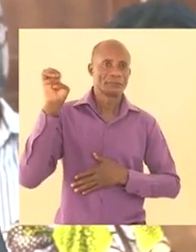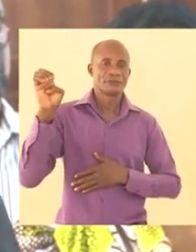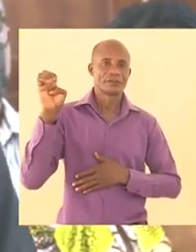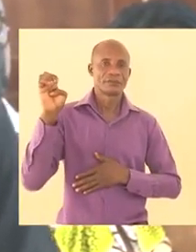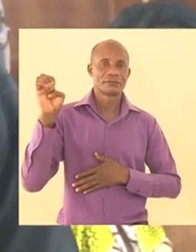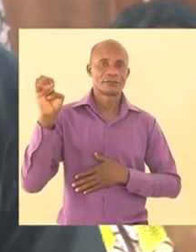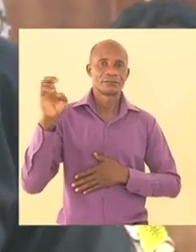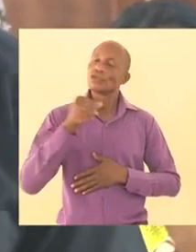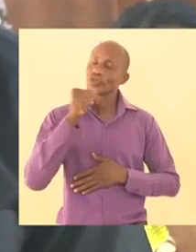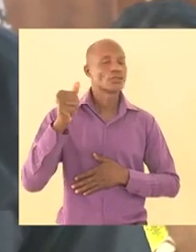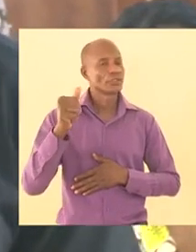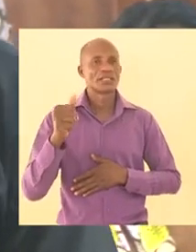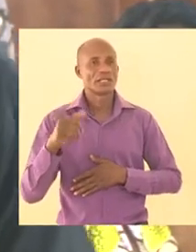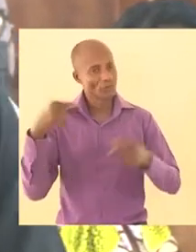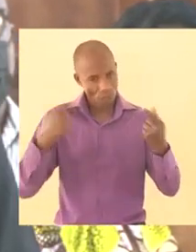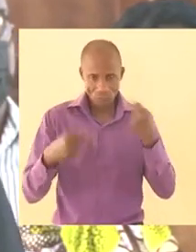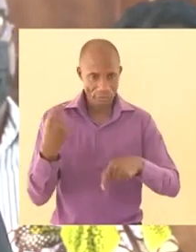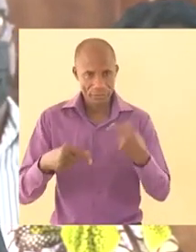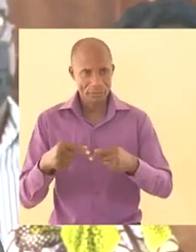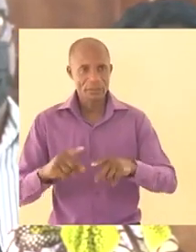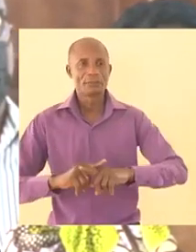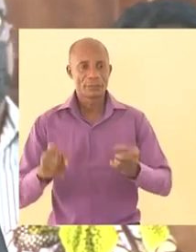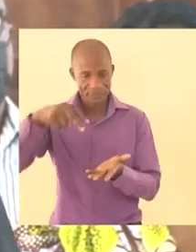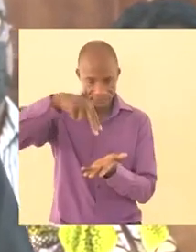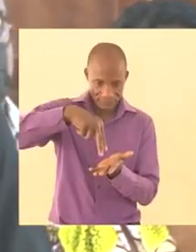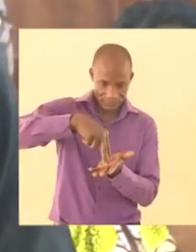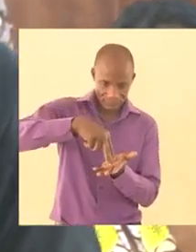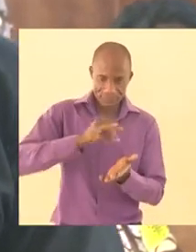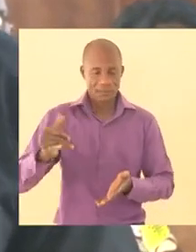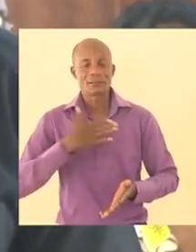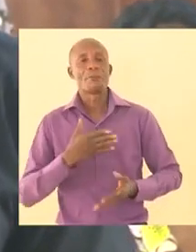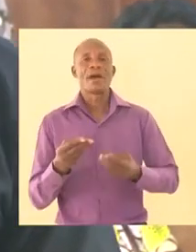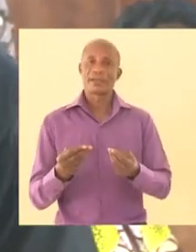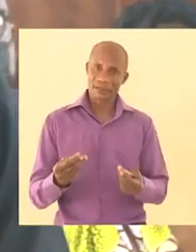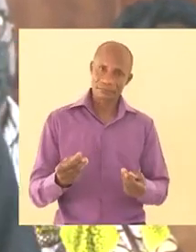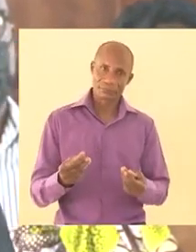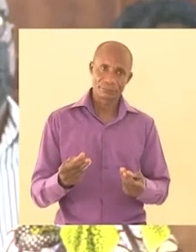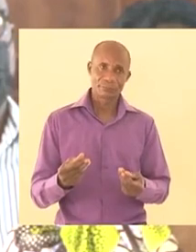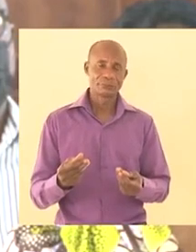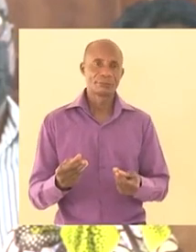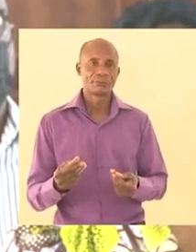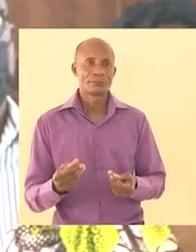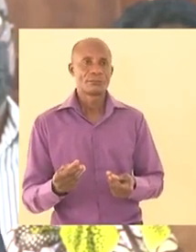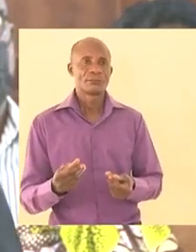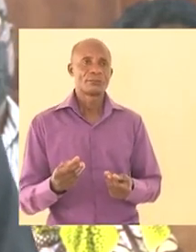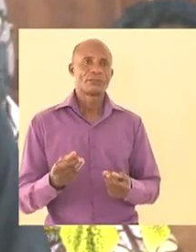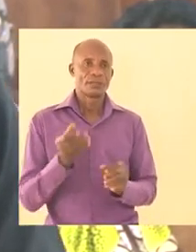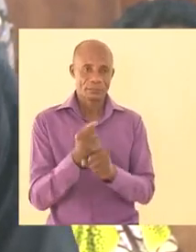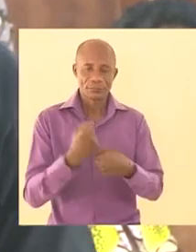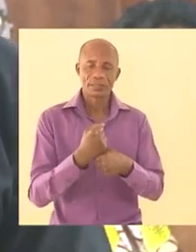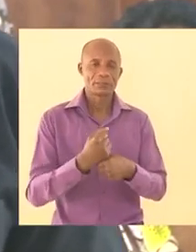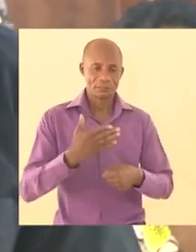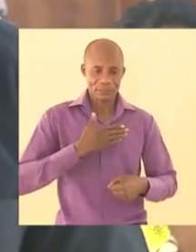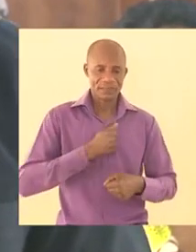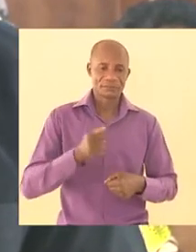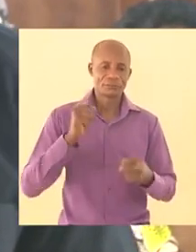necessarily picking up quarrels, but standing my ground and even accepting to be foolish in